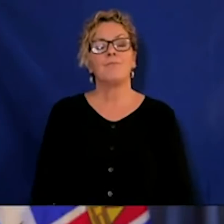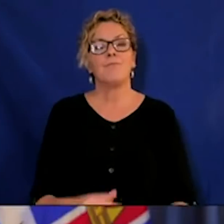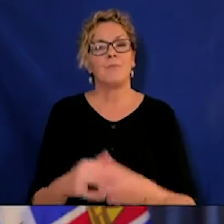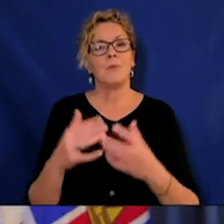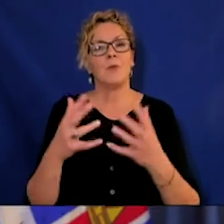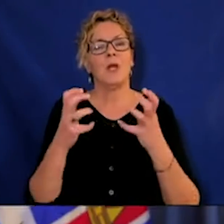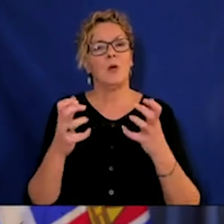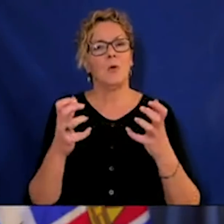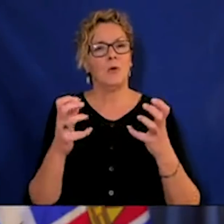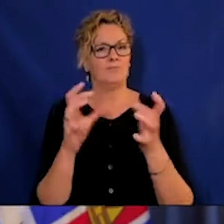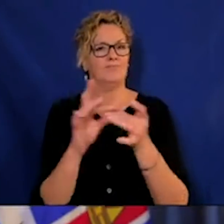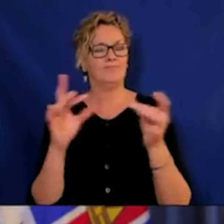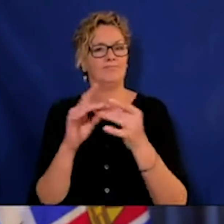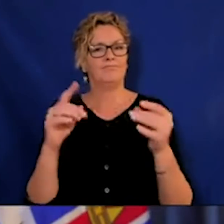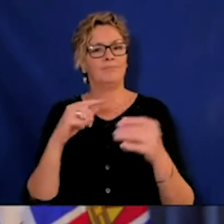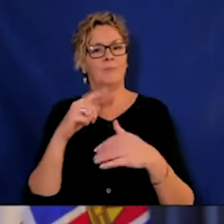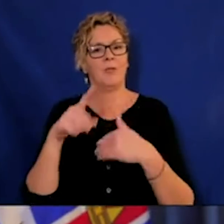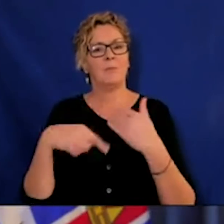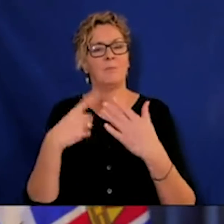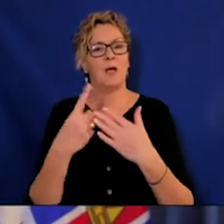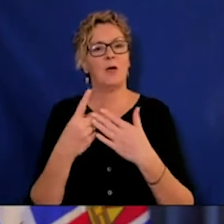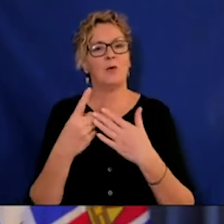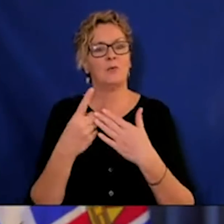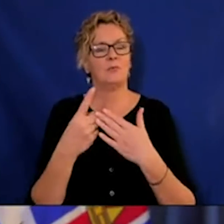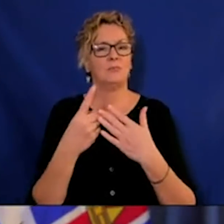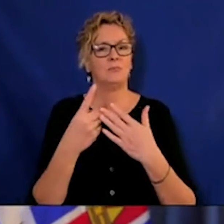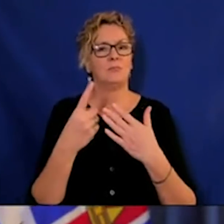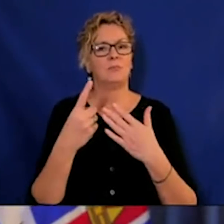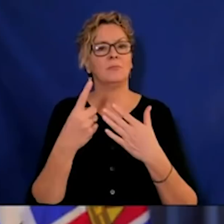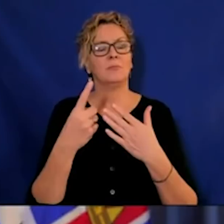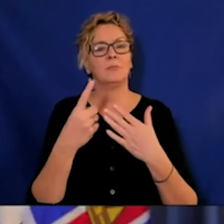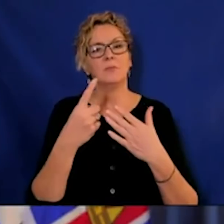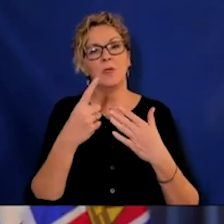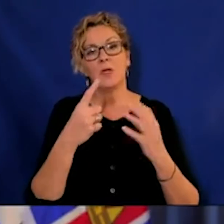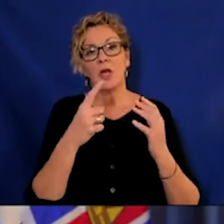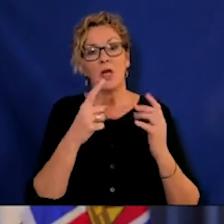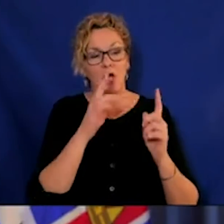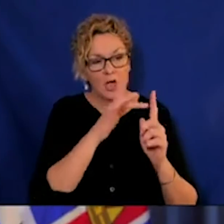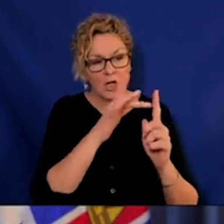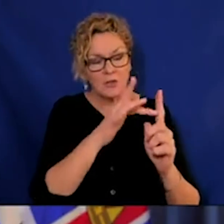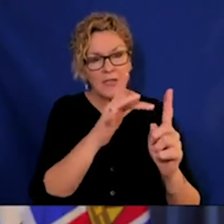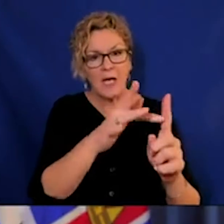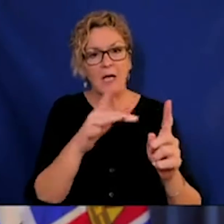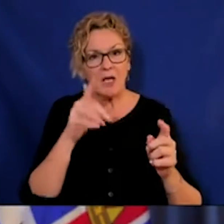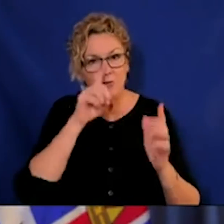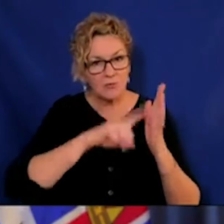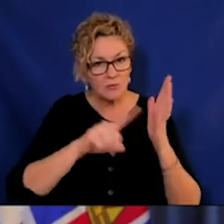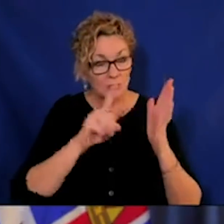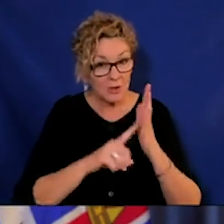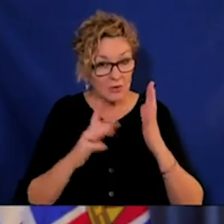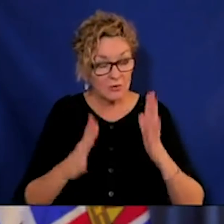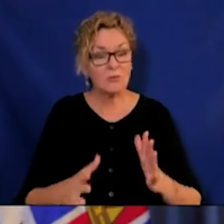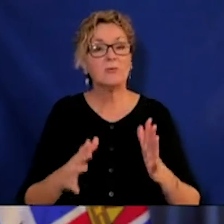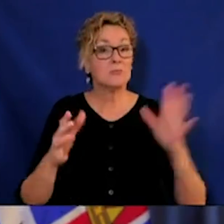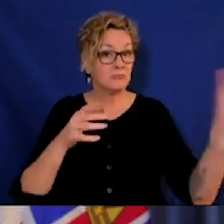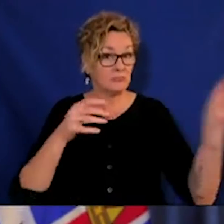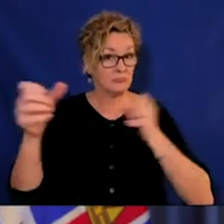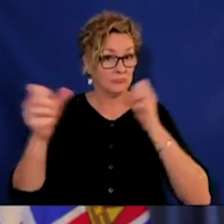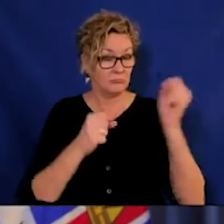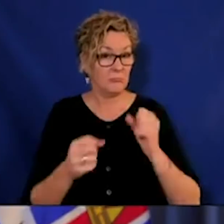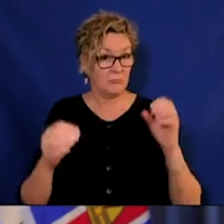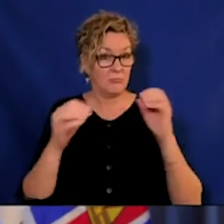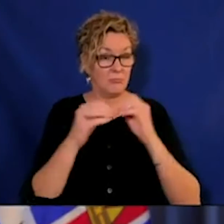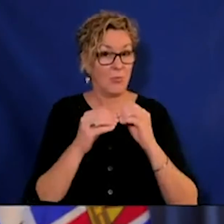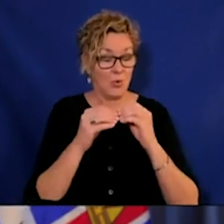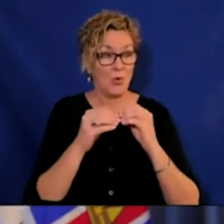date on the contact tracing recruitment initiative, which we do on Thursdays. This week alone, we've added 161